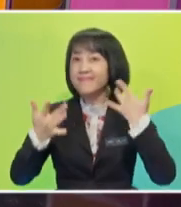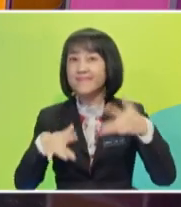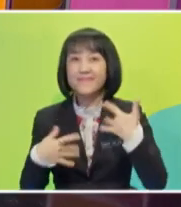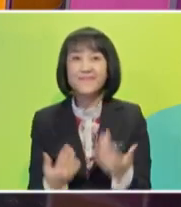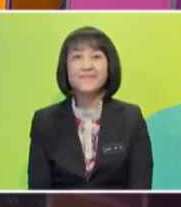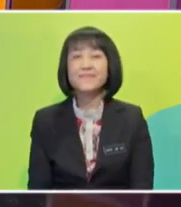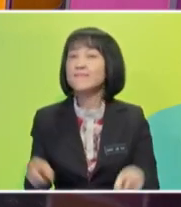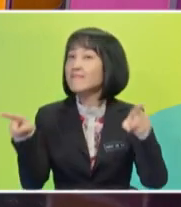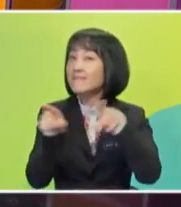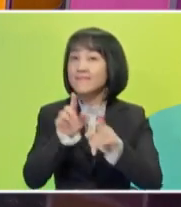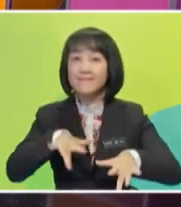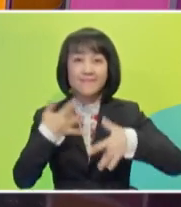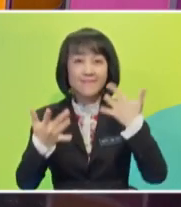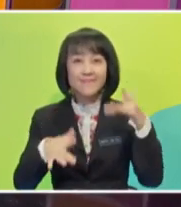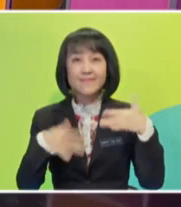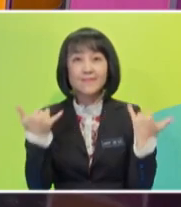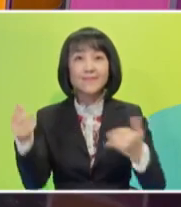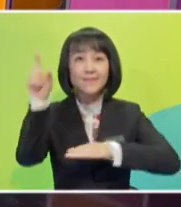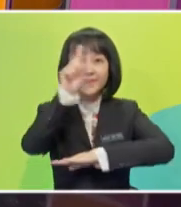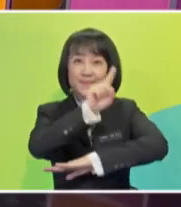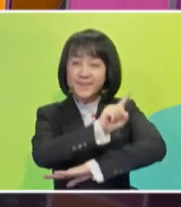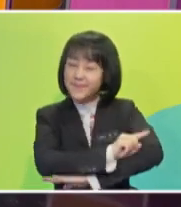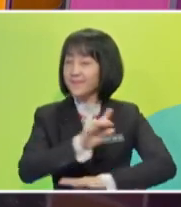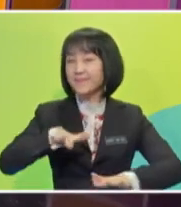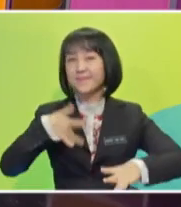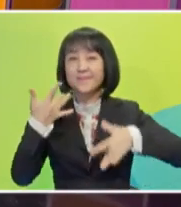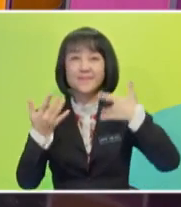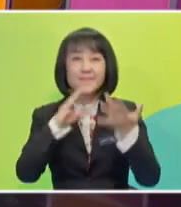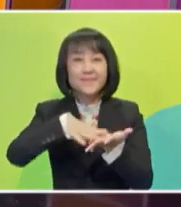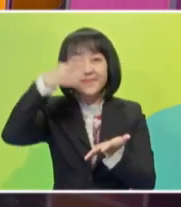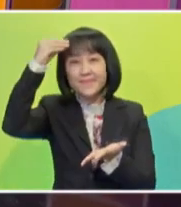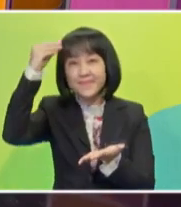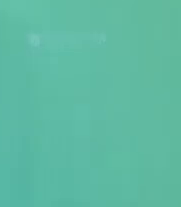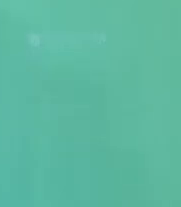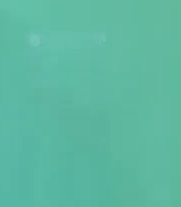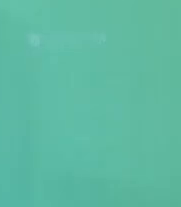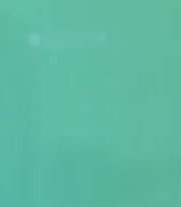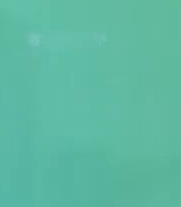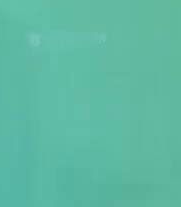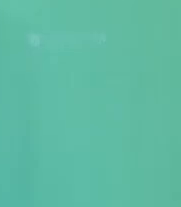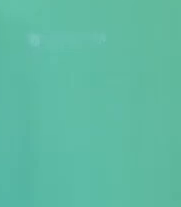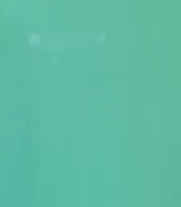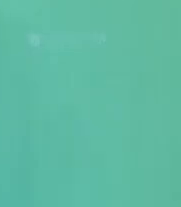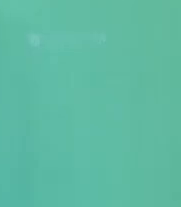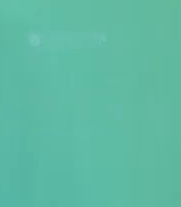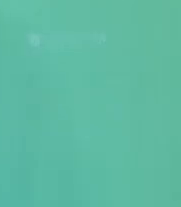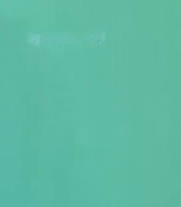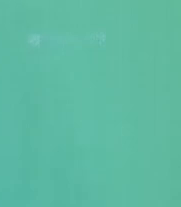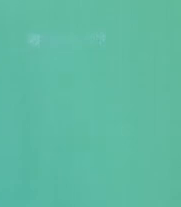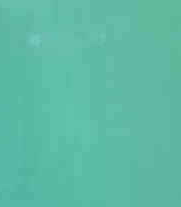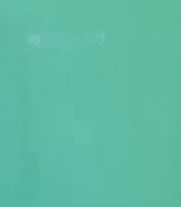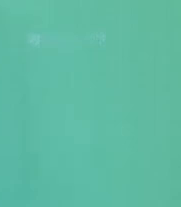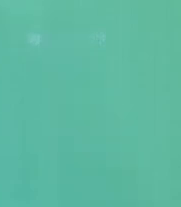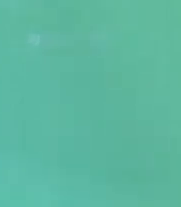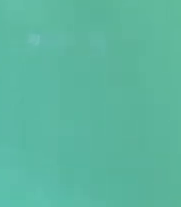also super excited because today will be an exciting lesson. But of course, we will also be having our sign language